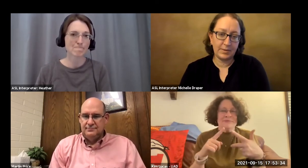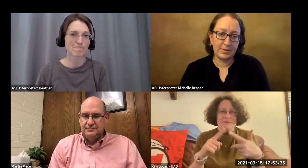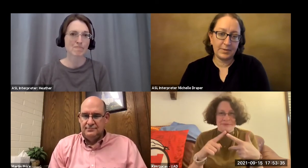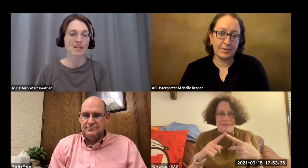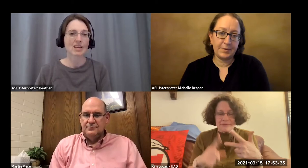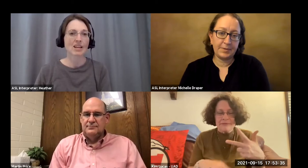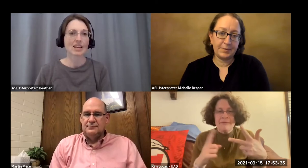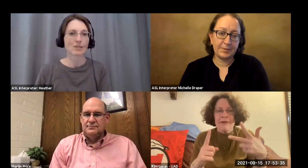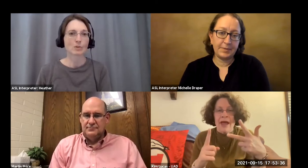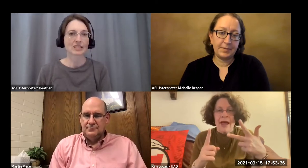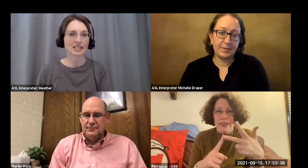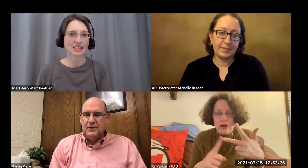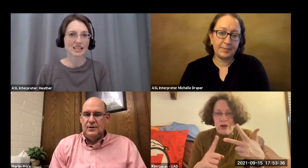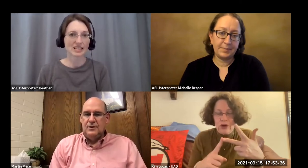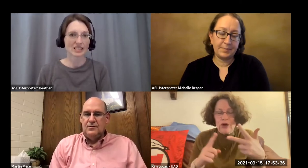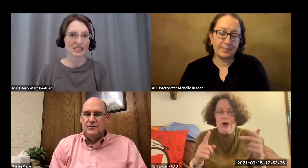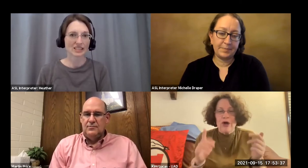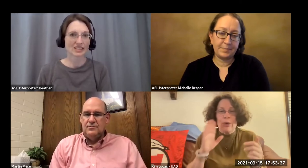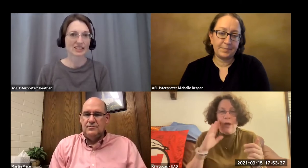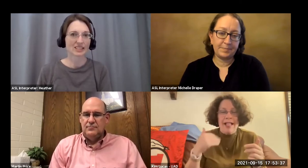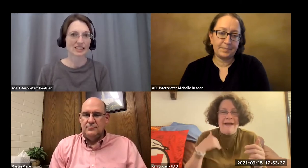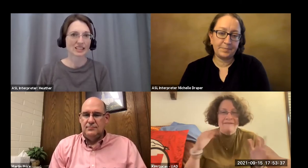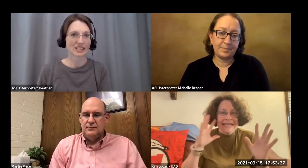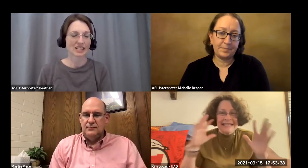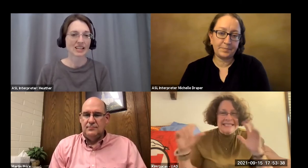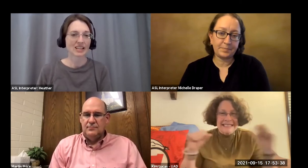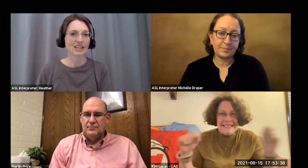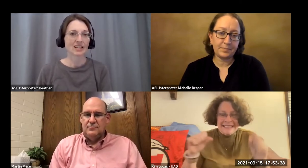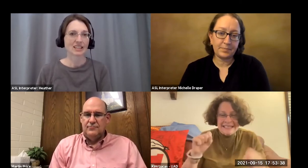coming and presenting.